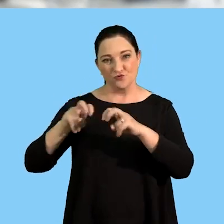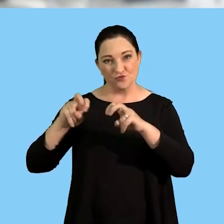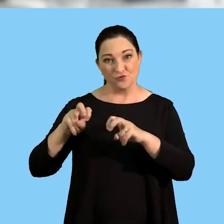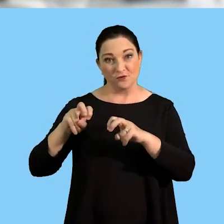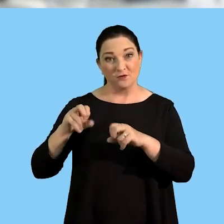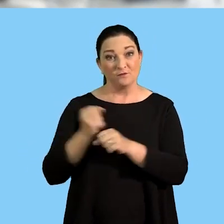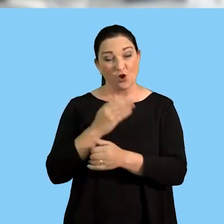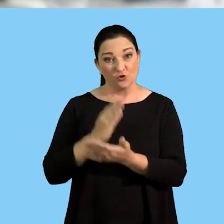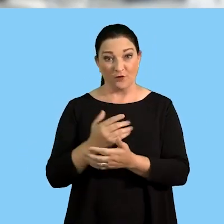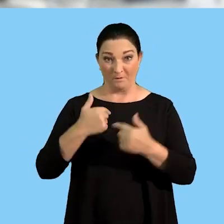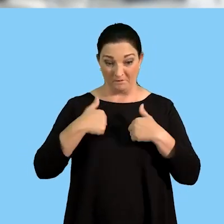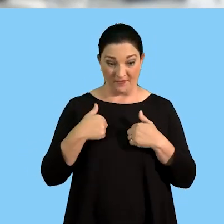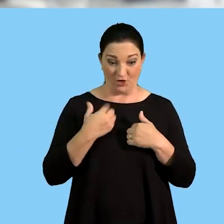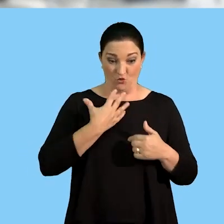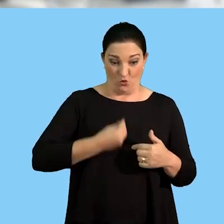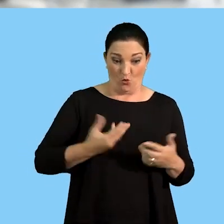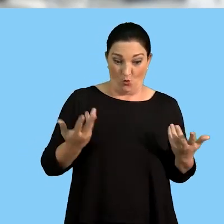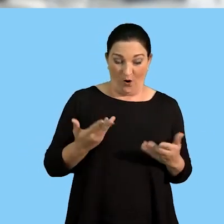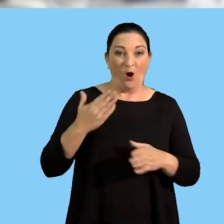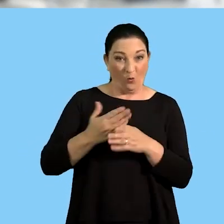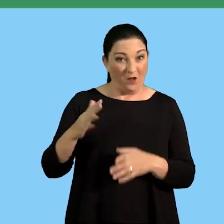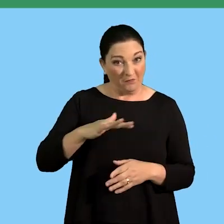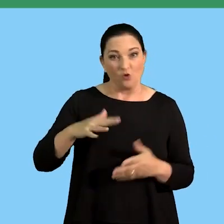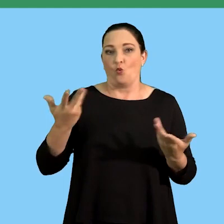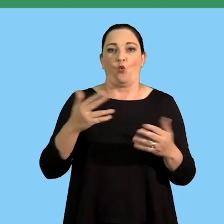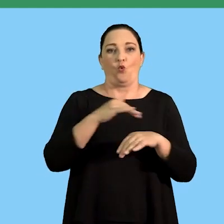find out if I was indeed injured in the workplace.